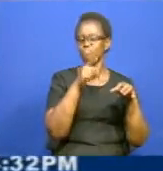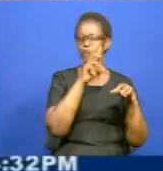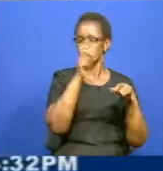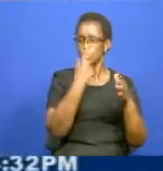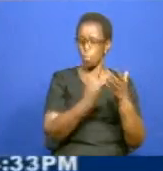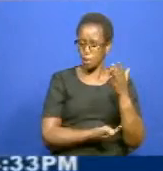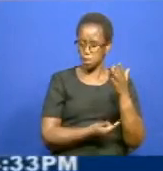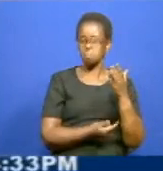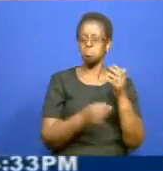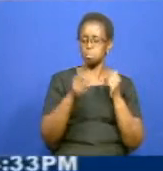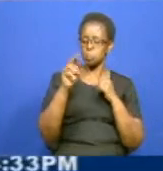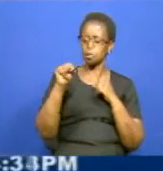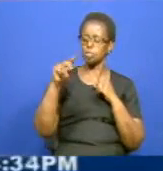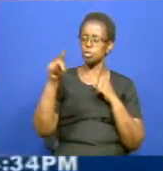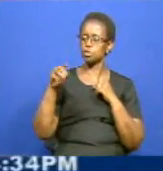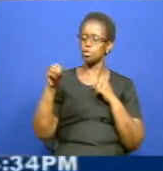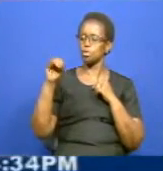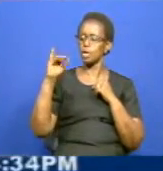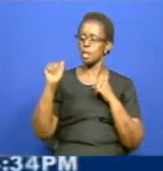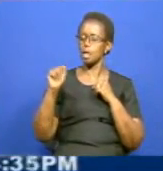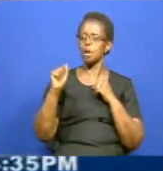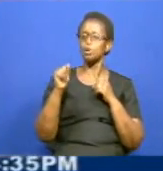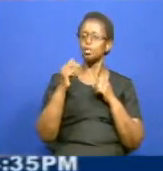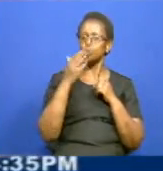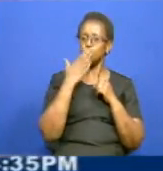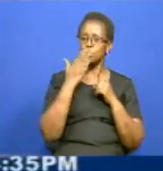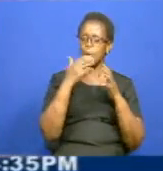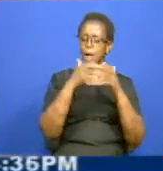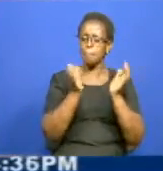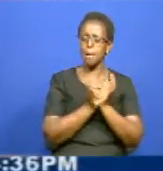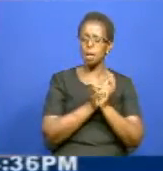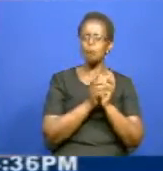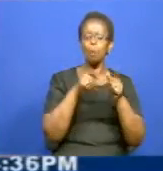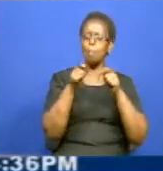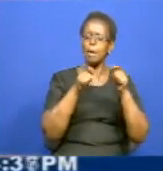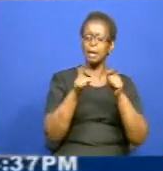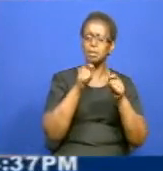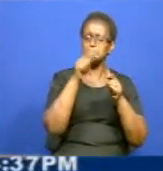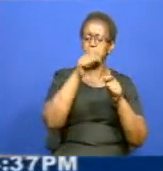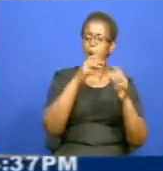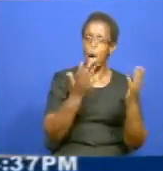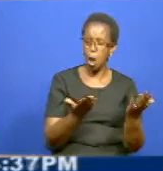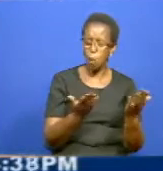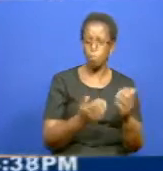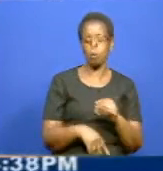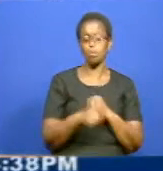of Nzoia Sugar Company. Mr. Speaker, in the statement, the committee should, 1,